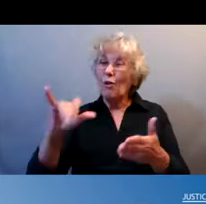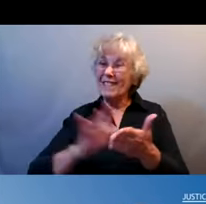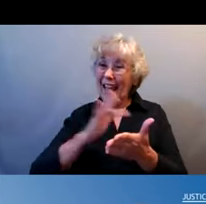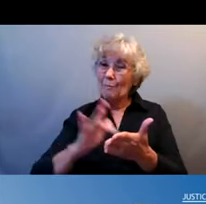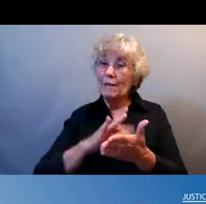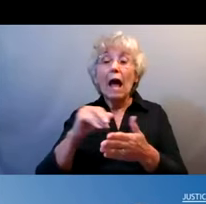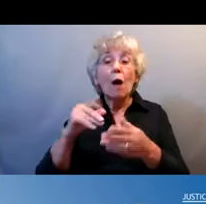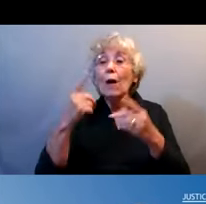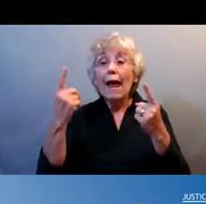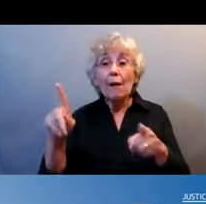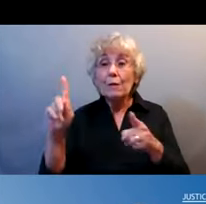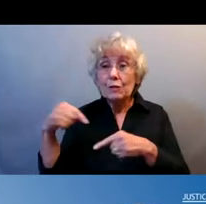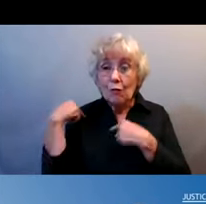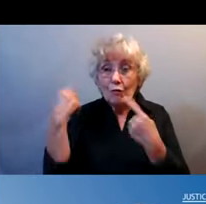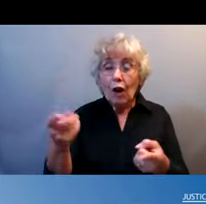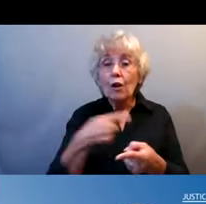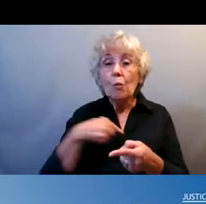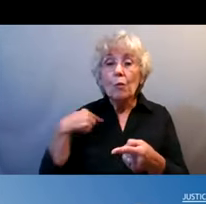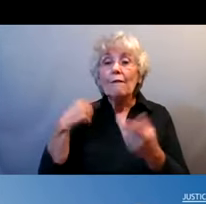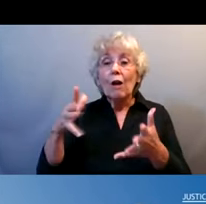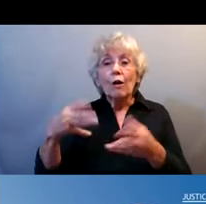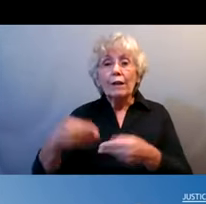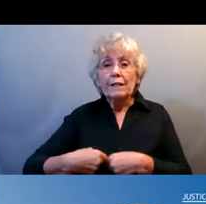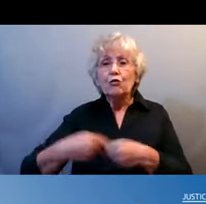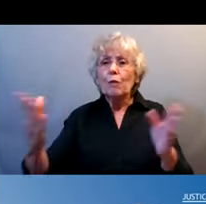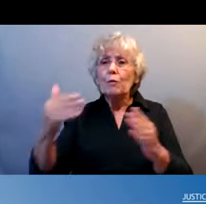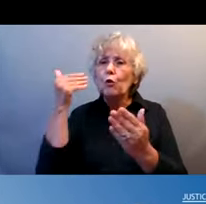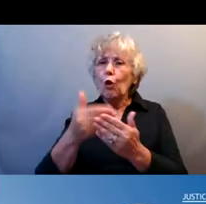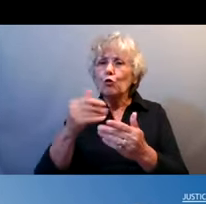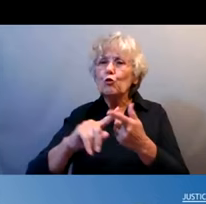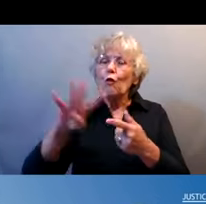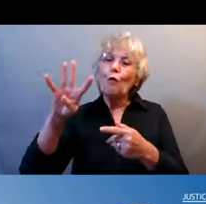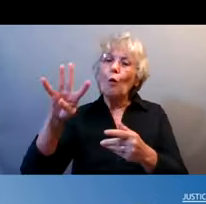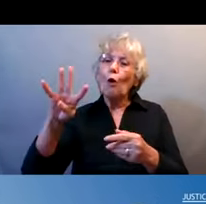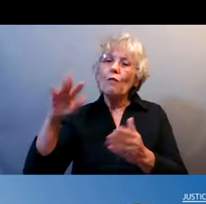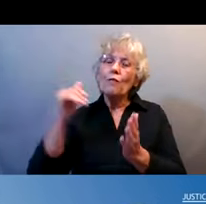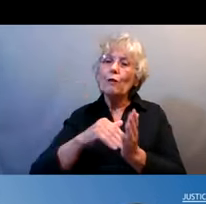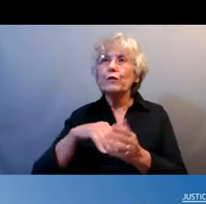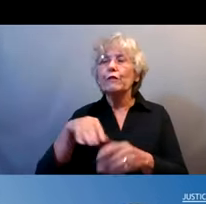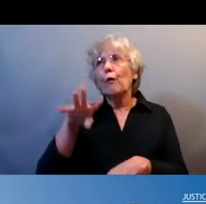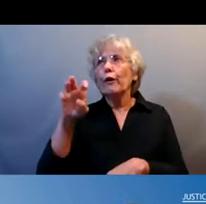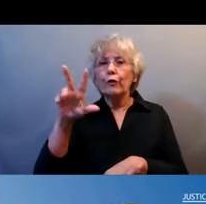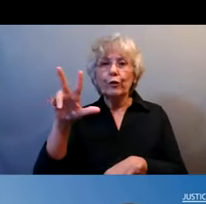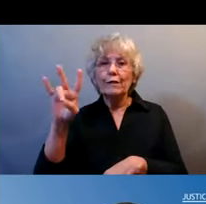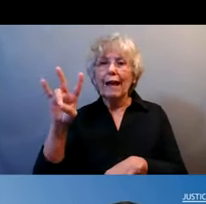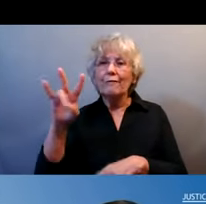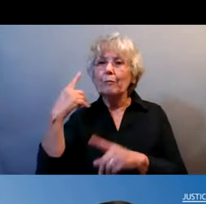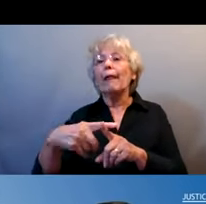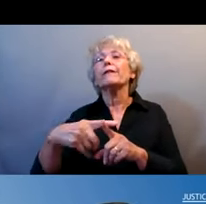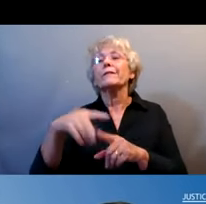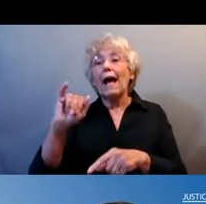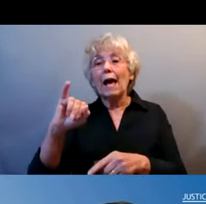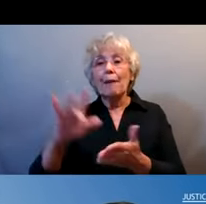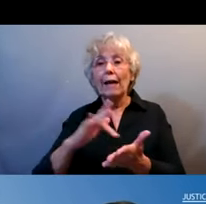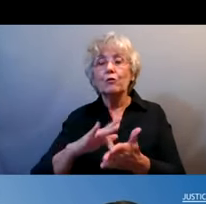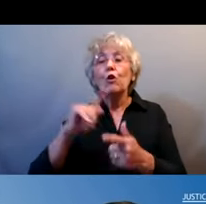has happened so far is that we have distributed close to 4,000, 3,700 and some change iPads to our